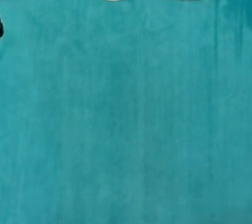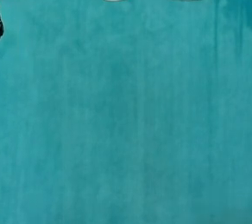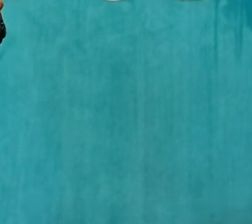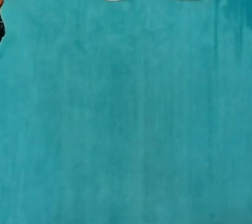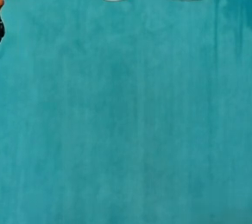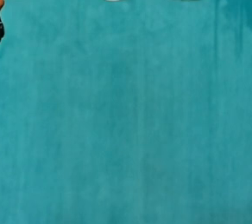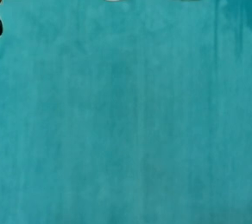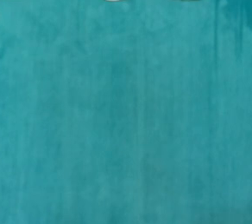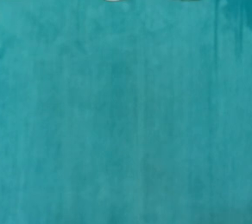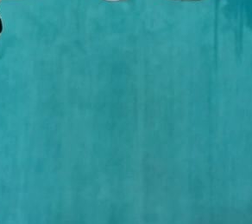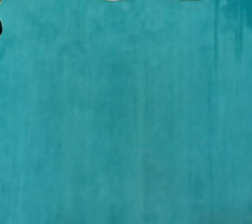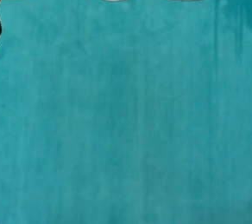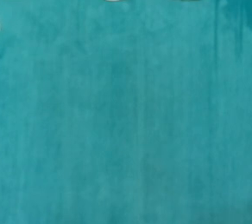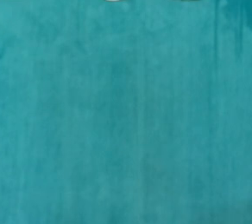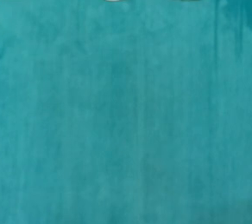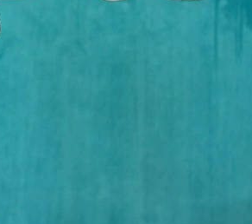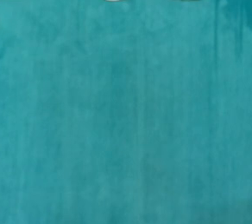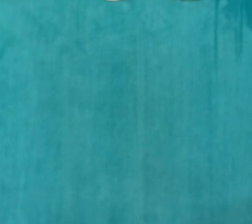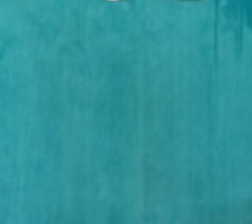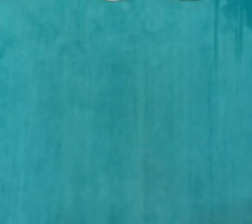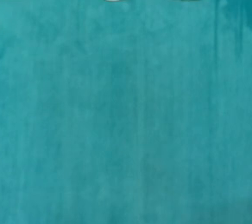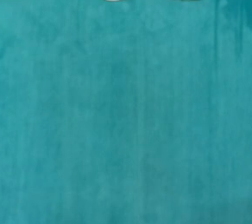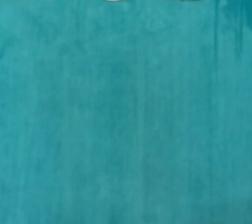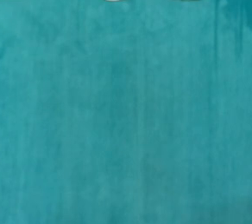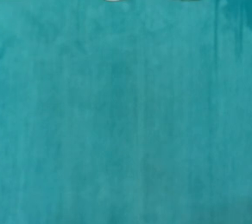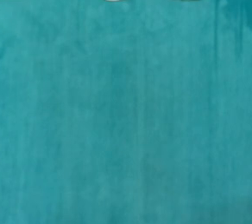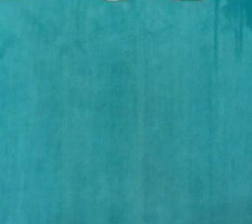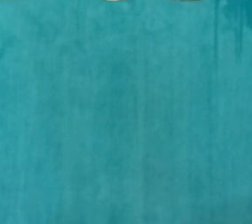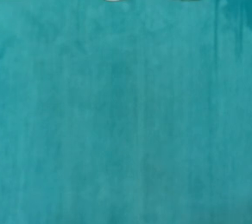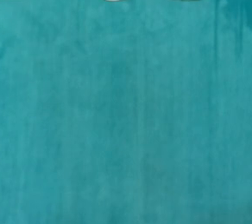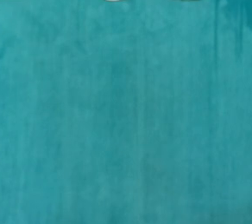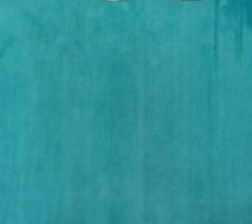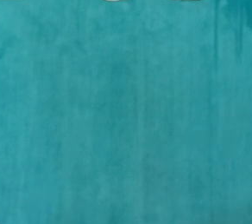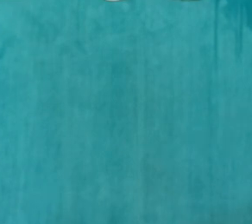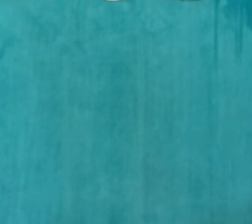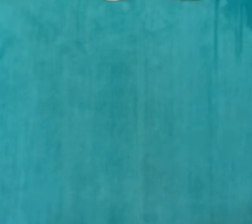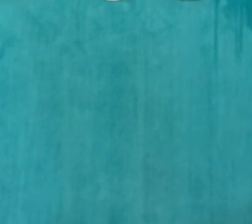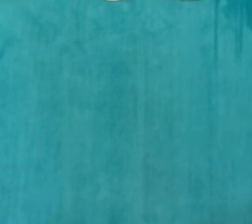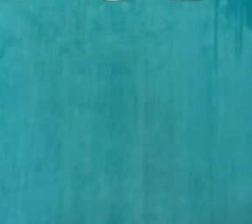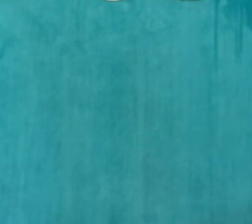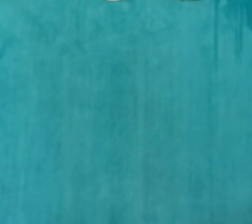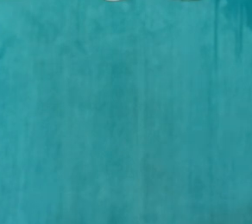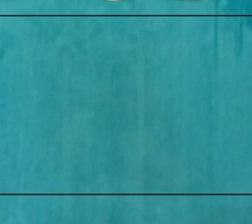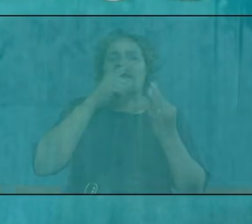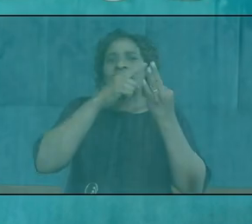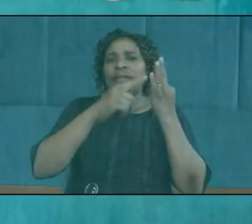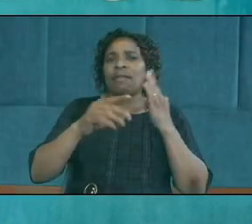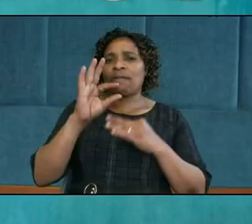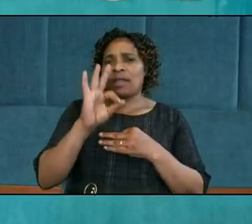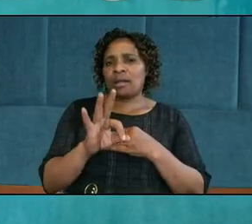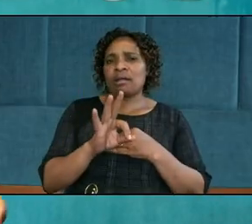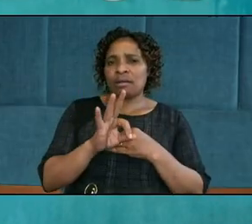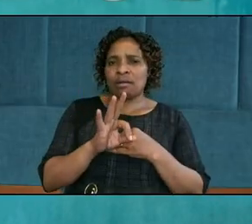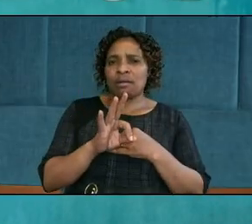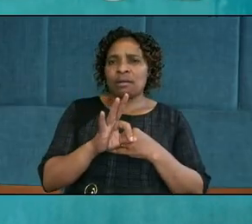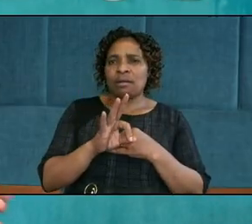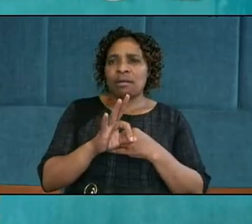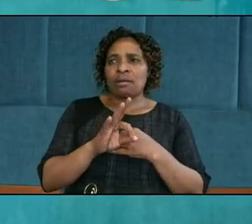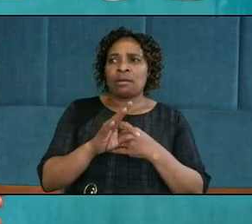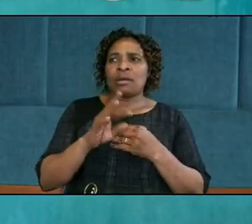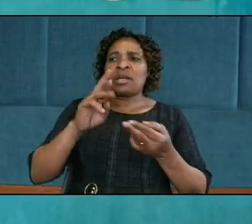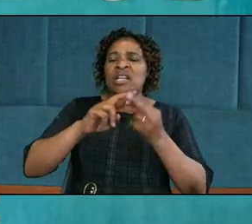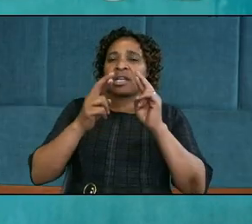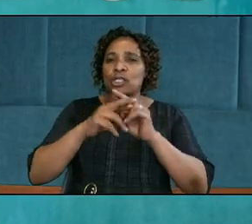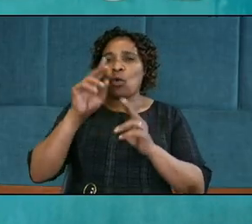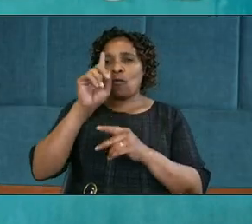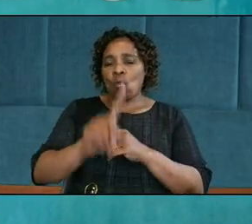abilities, modest and pretentious service. So these three, they correlate in